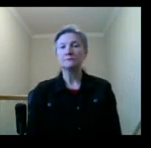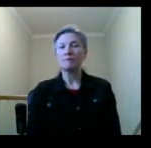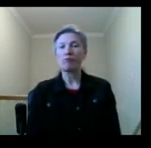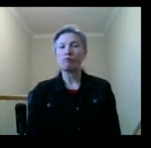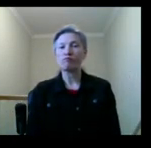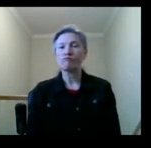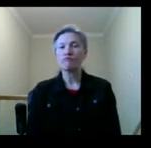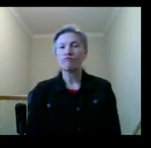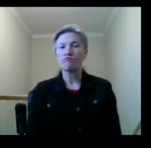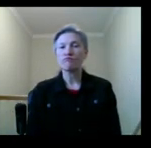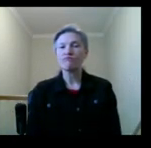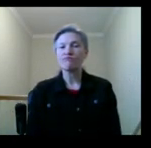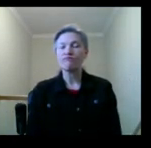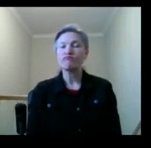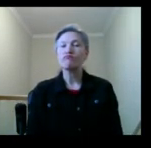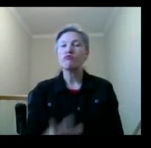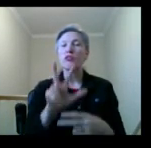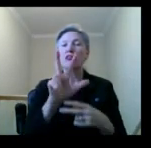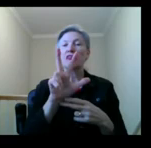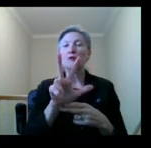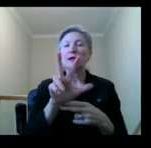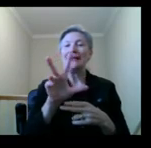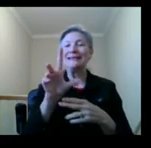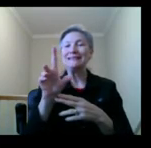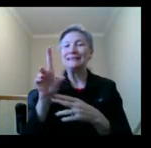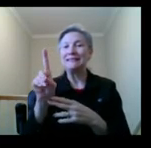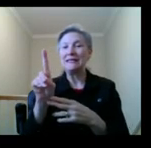Okay. 3D boxes here.